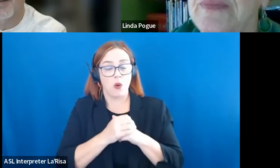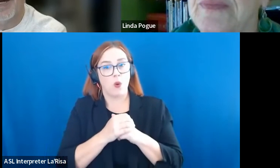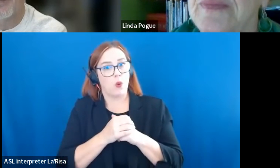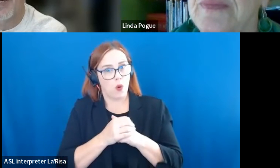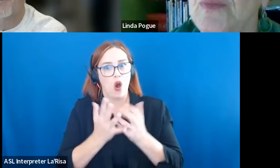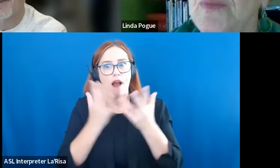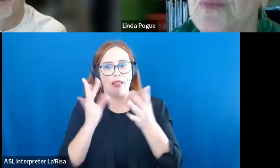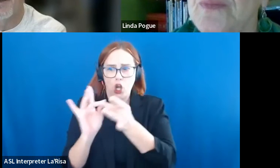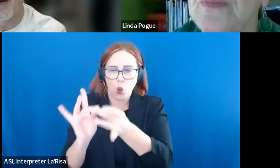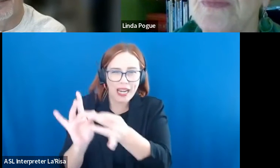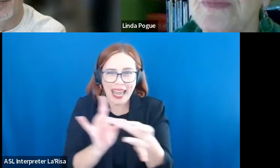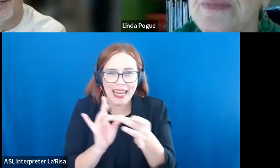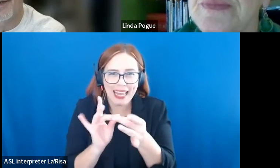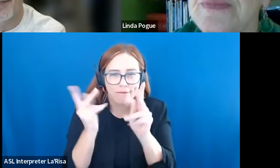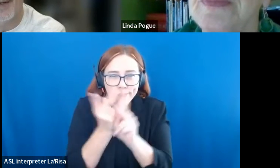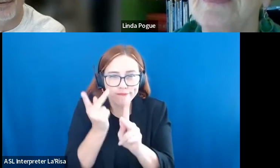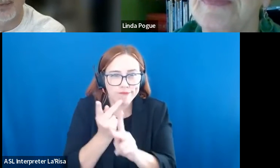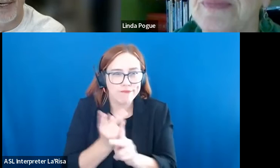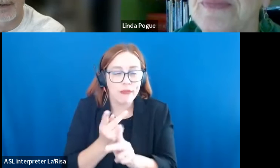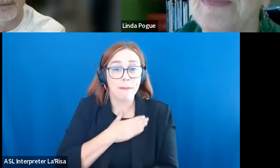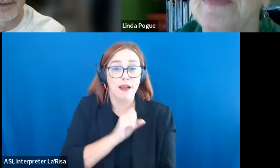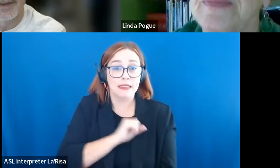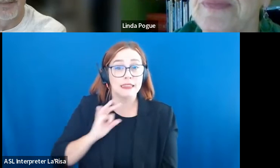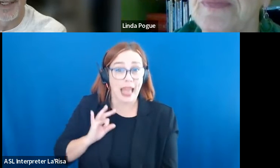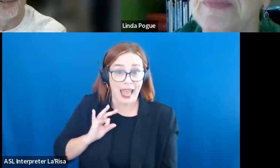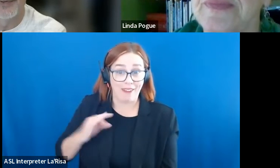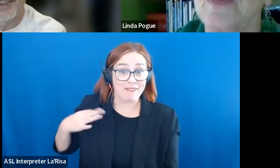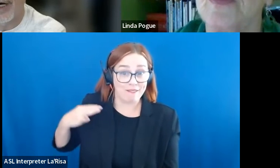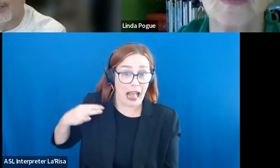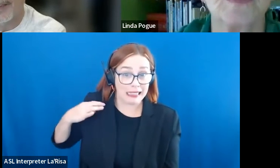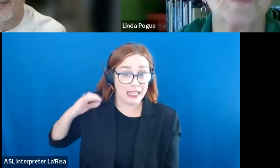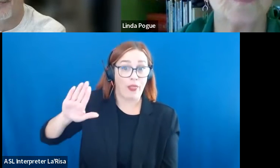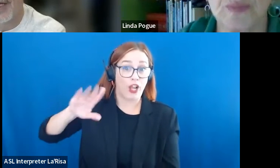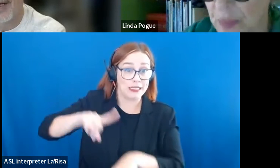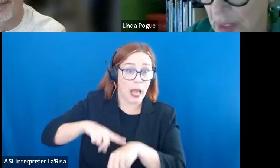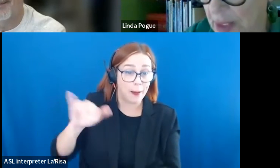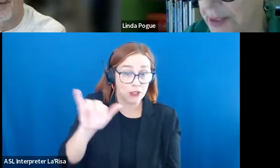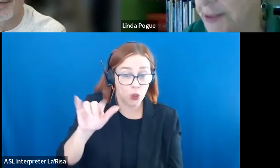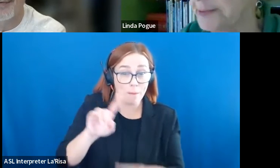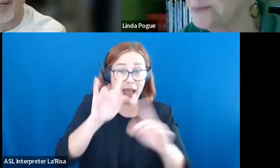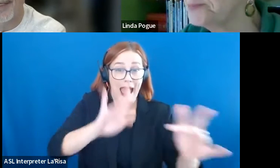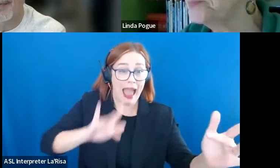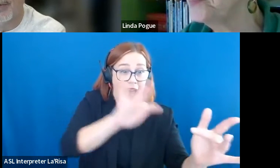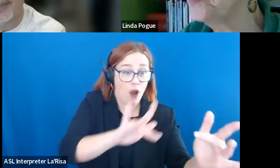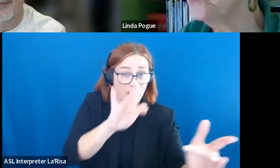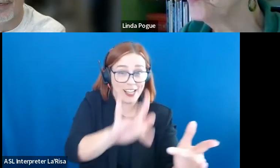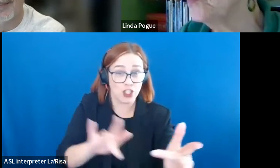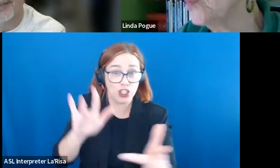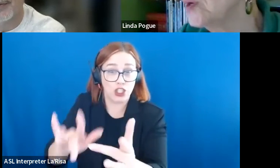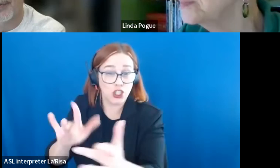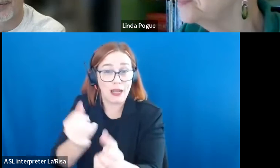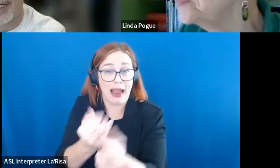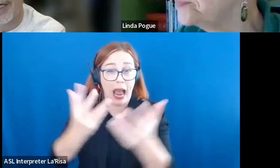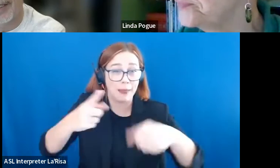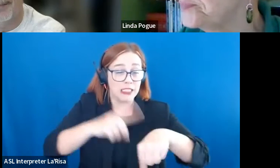and my staff are even volunteering their time as well. But doing outreach, amount of time they do outreach, trying